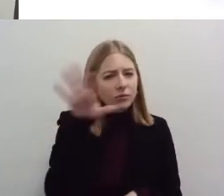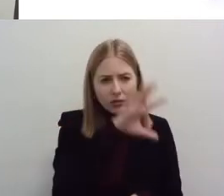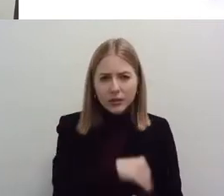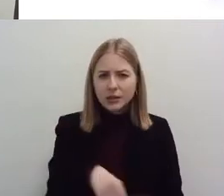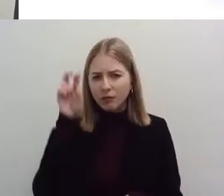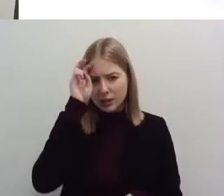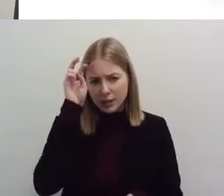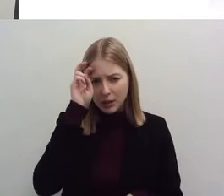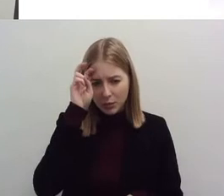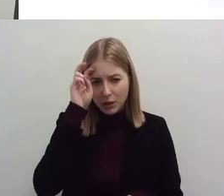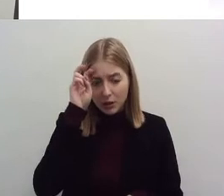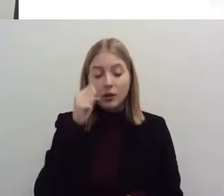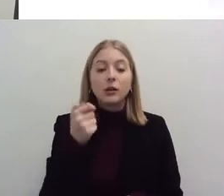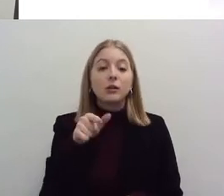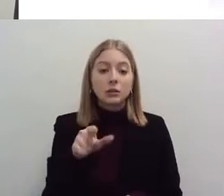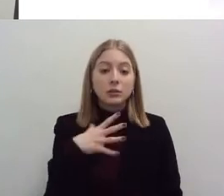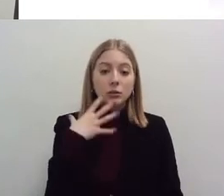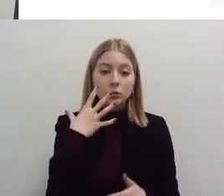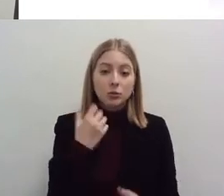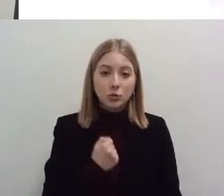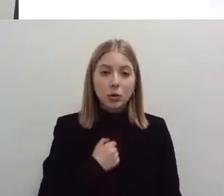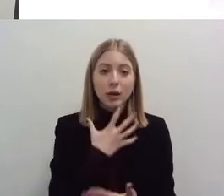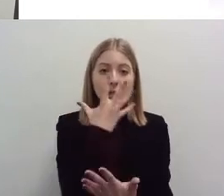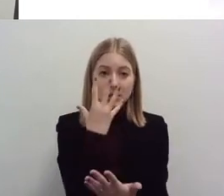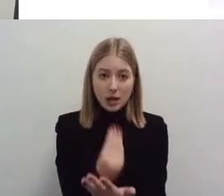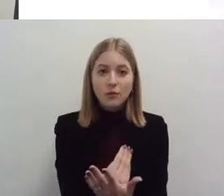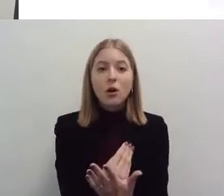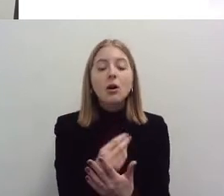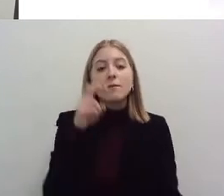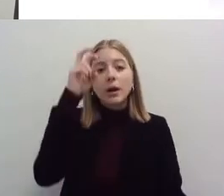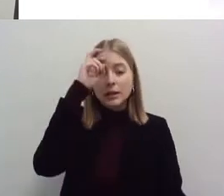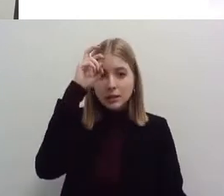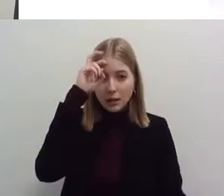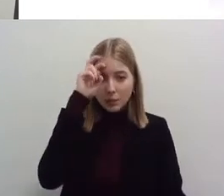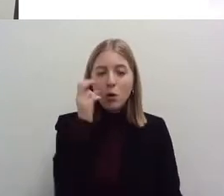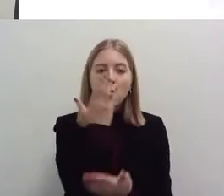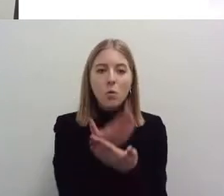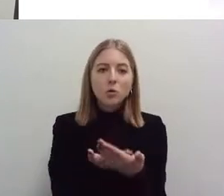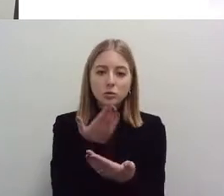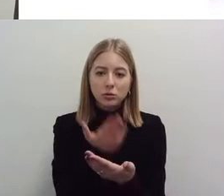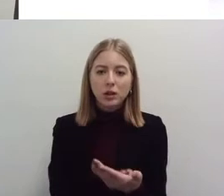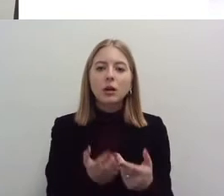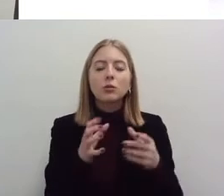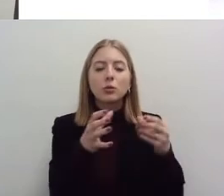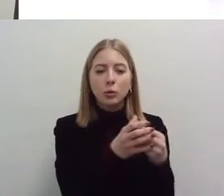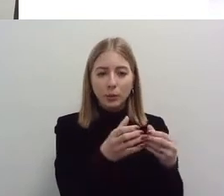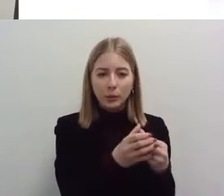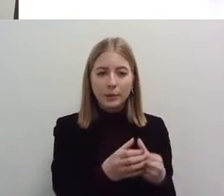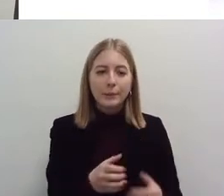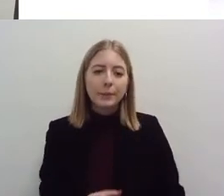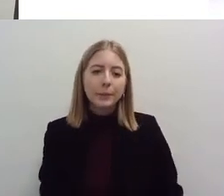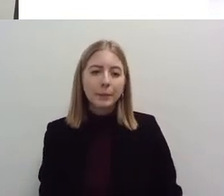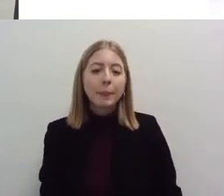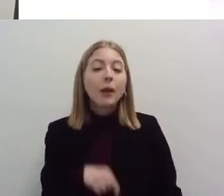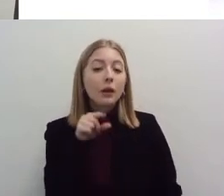groups where we have national experts that we consult with and discuss things that relate to the